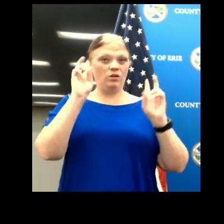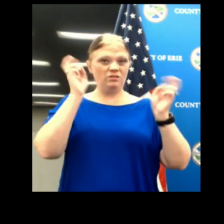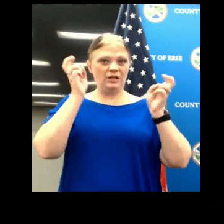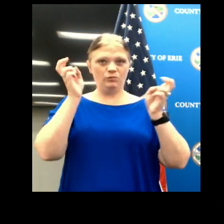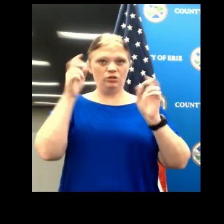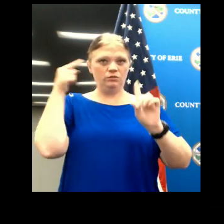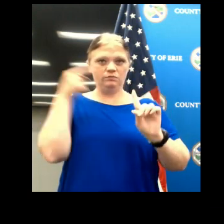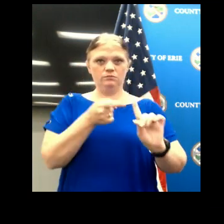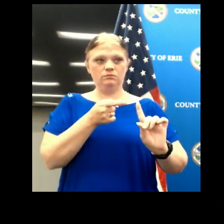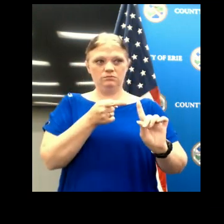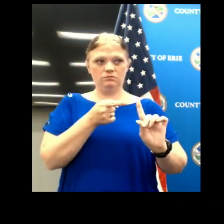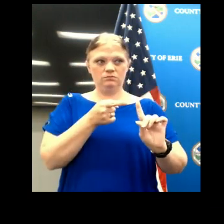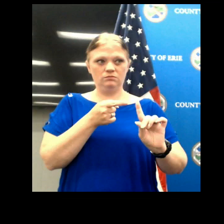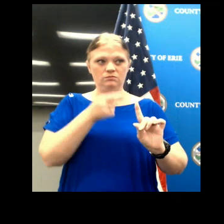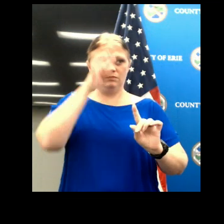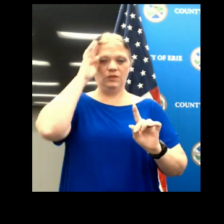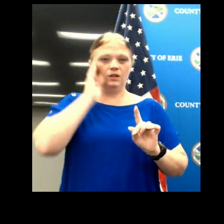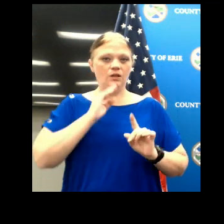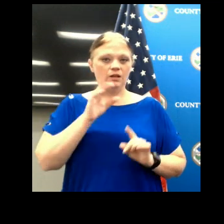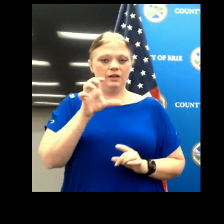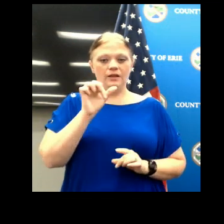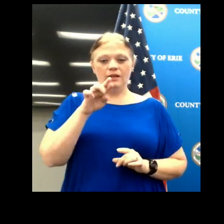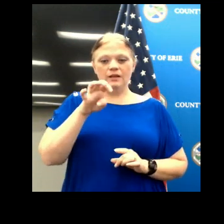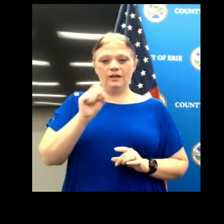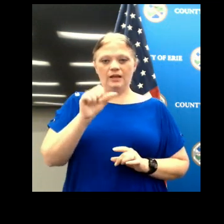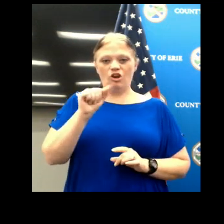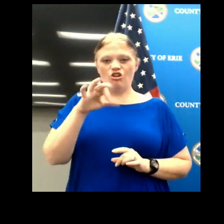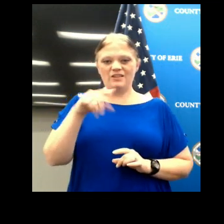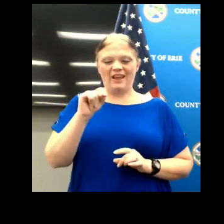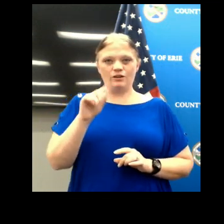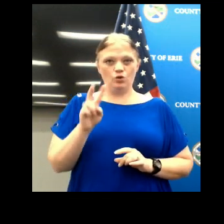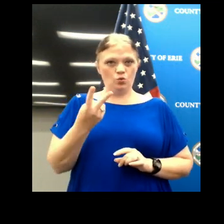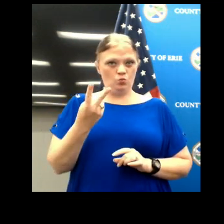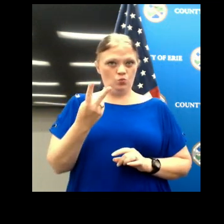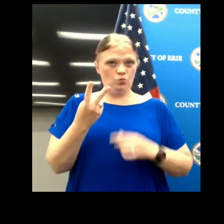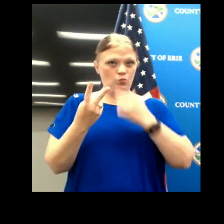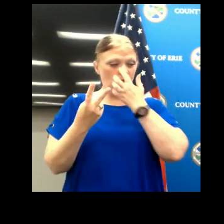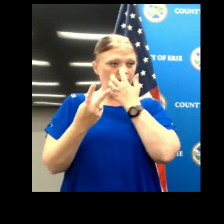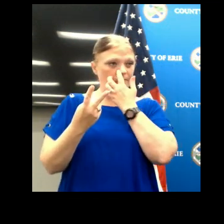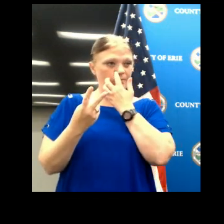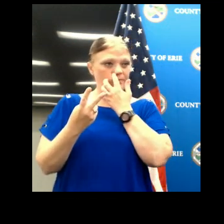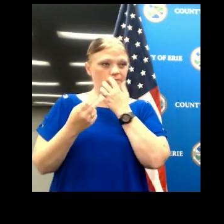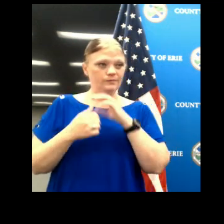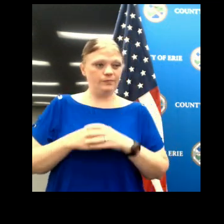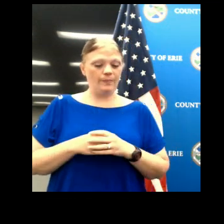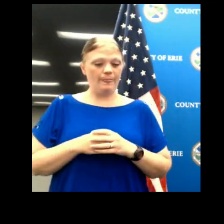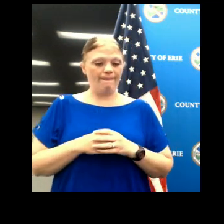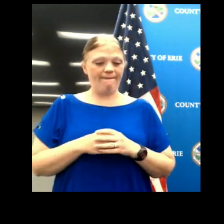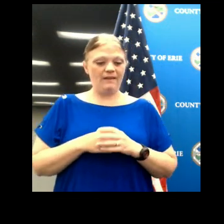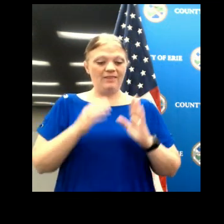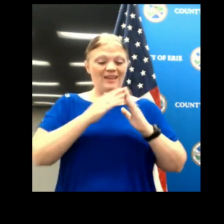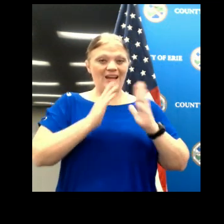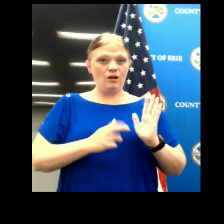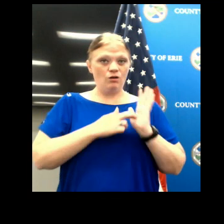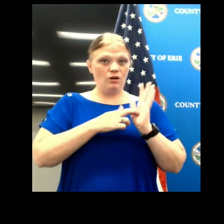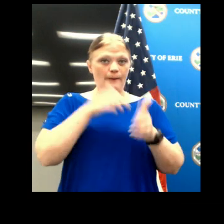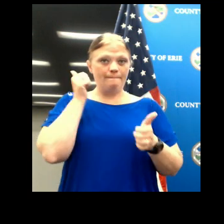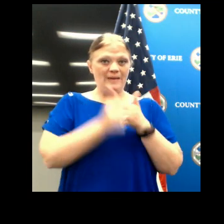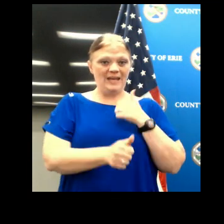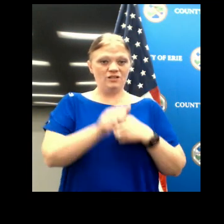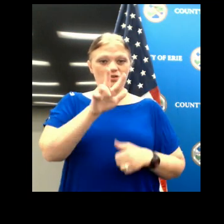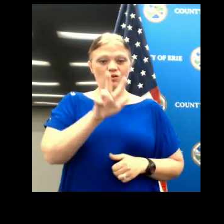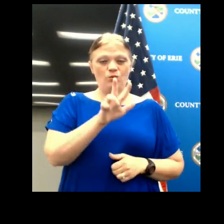subject only, and that would be a CARES Act 2. The House of Representatives passed the $3